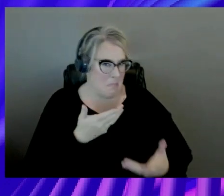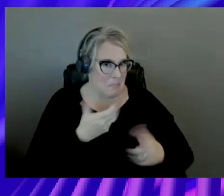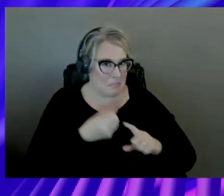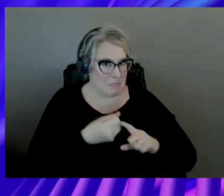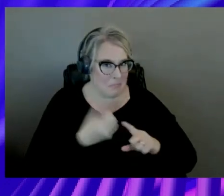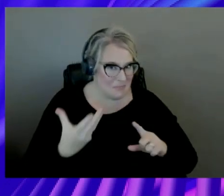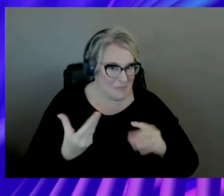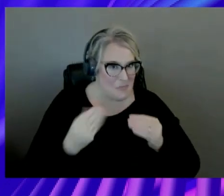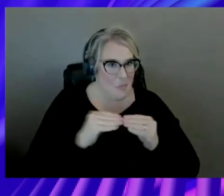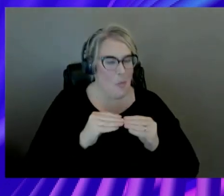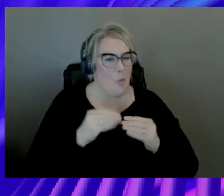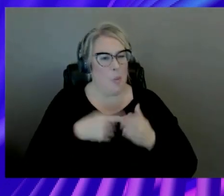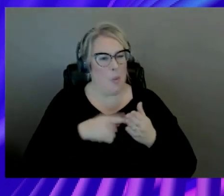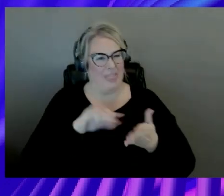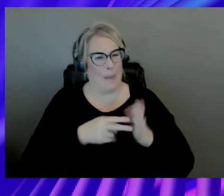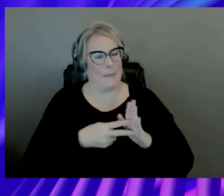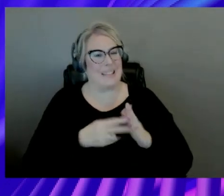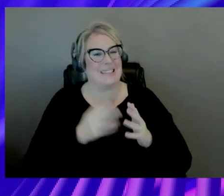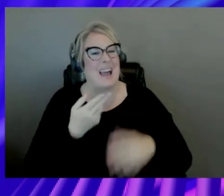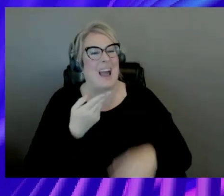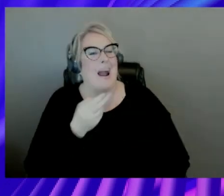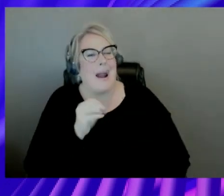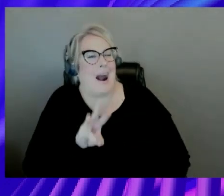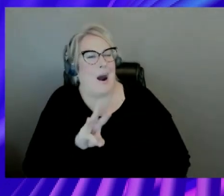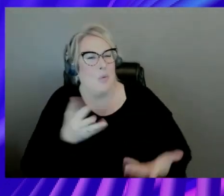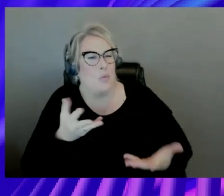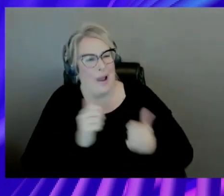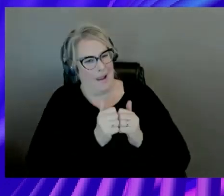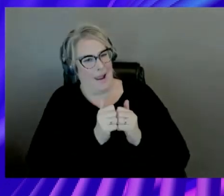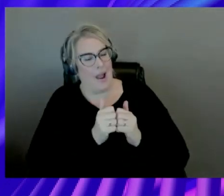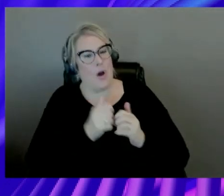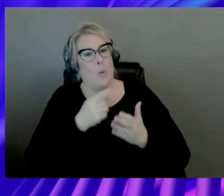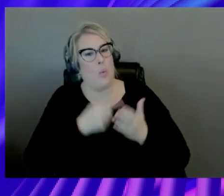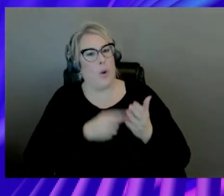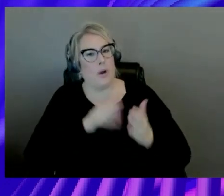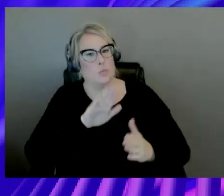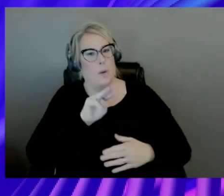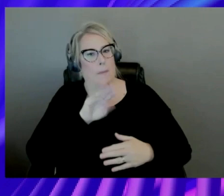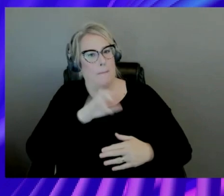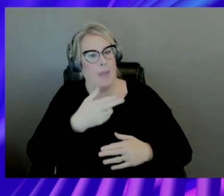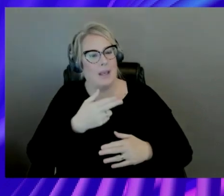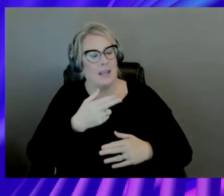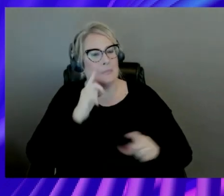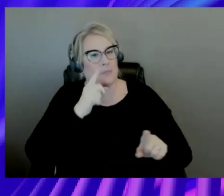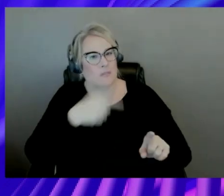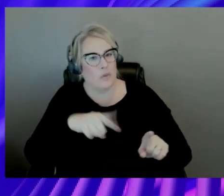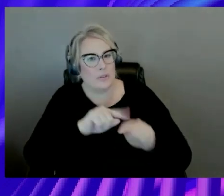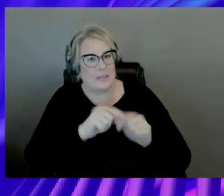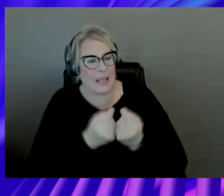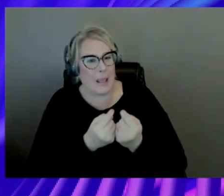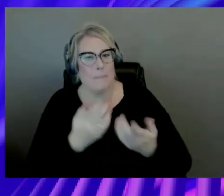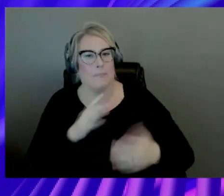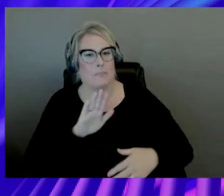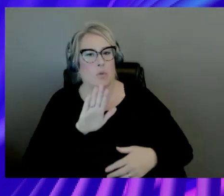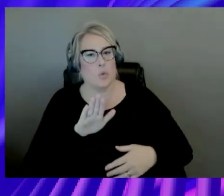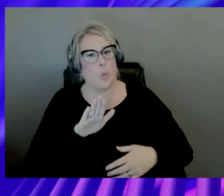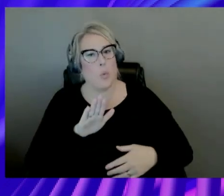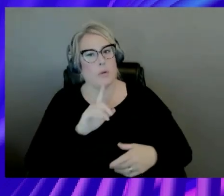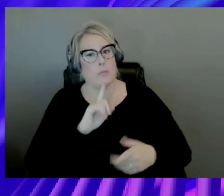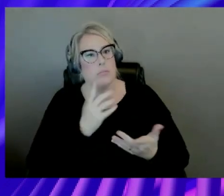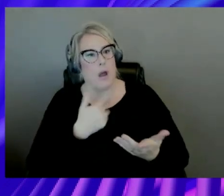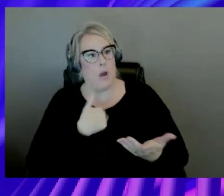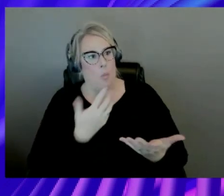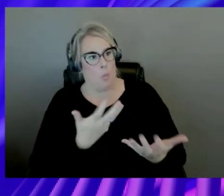means. Like, how do you do it? What is the mechanism for you all? What is your desired outcome?